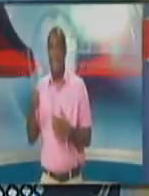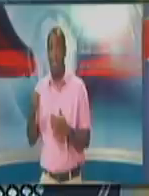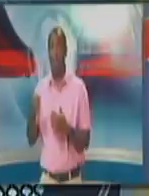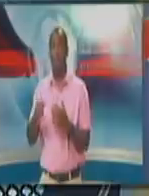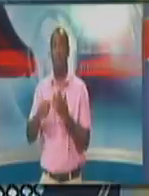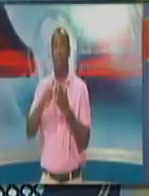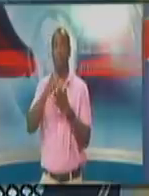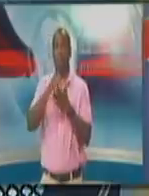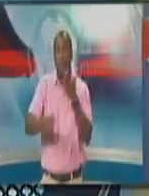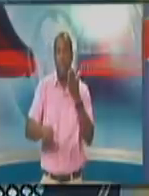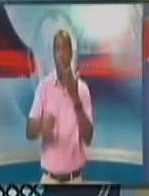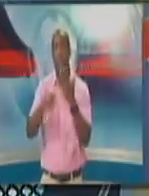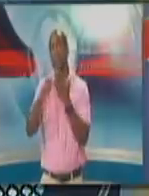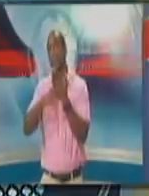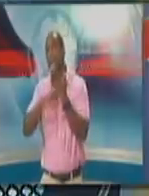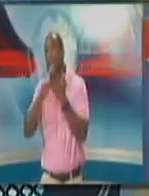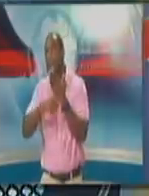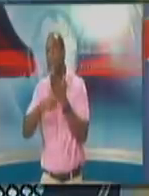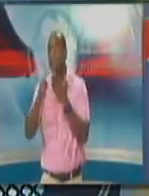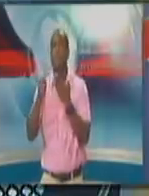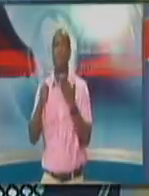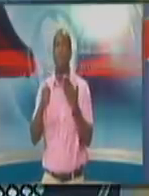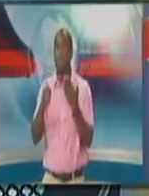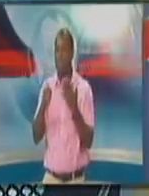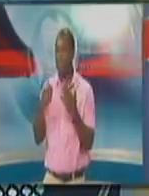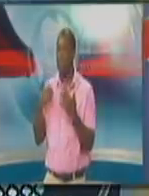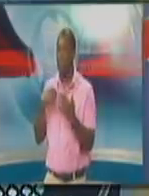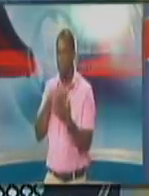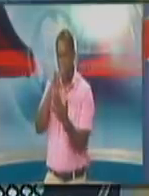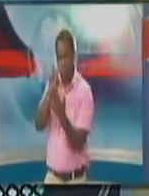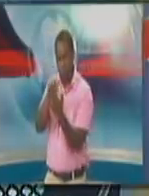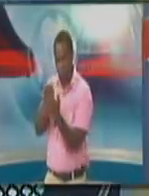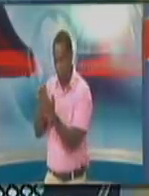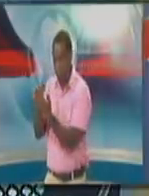carrying articles on mental health. I saw some